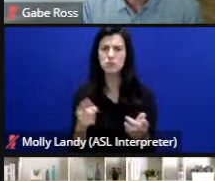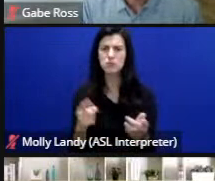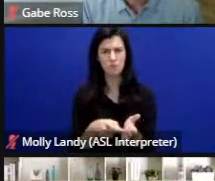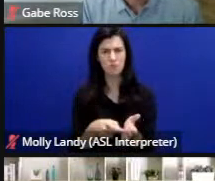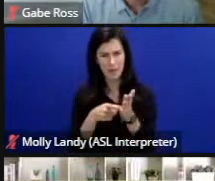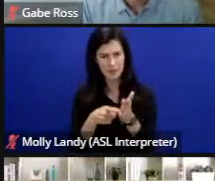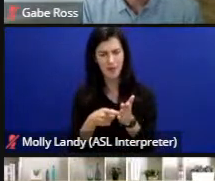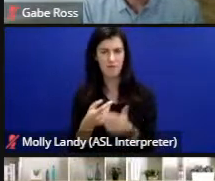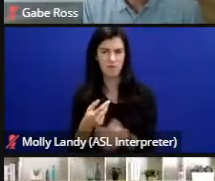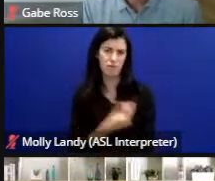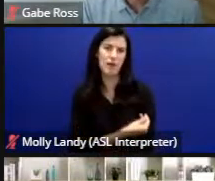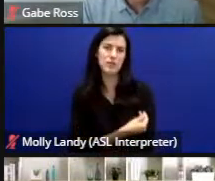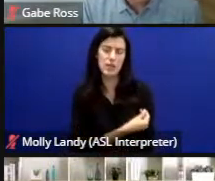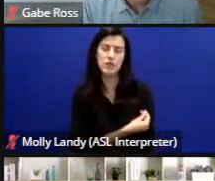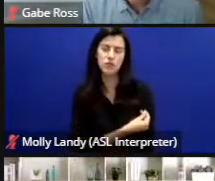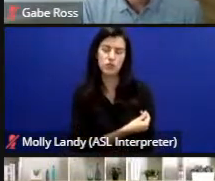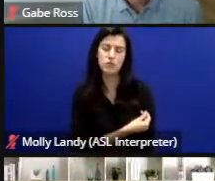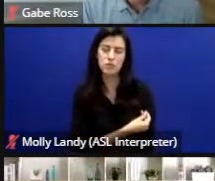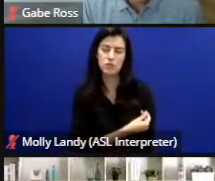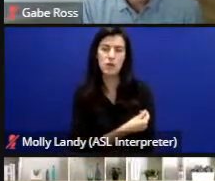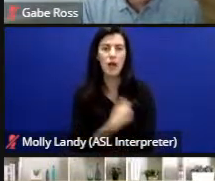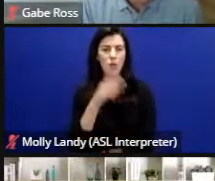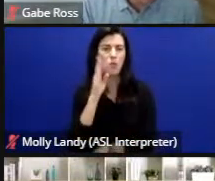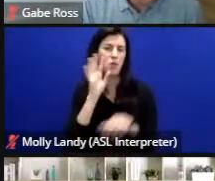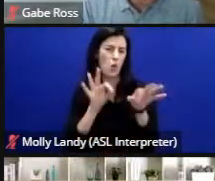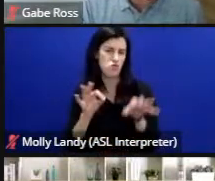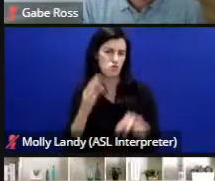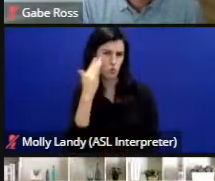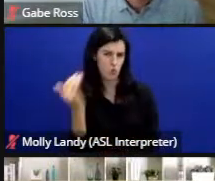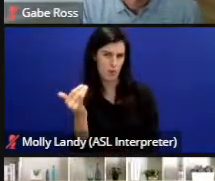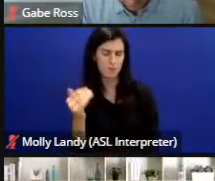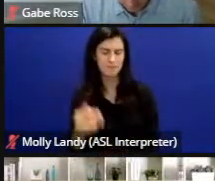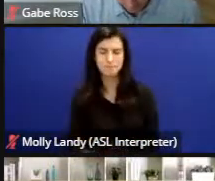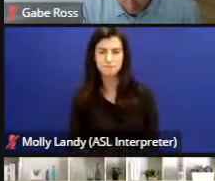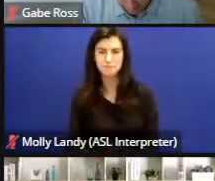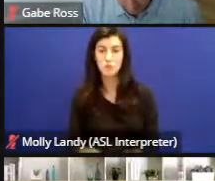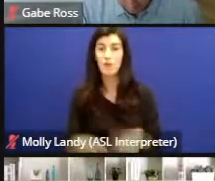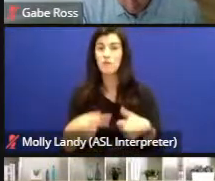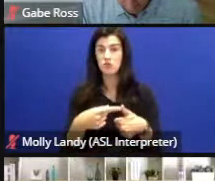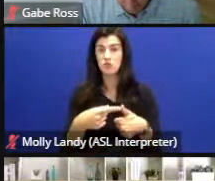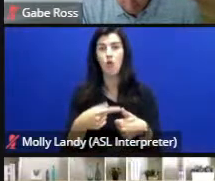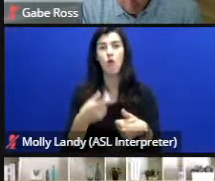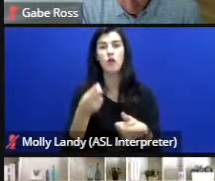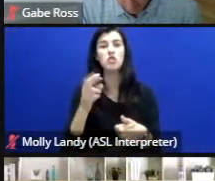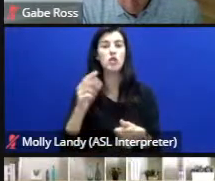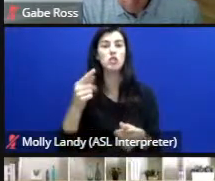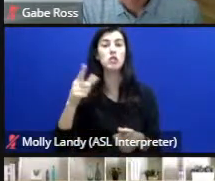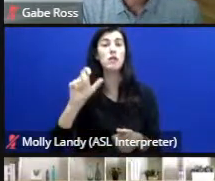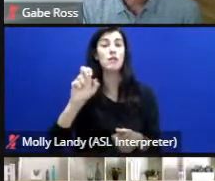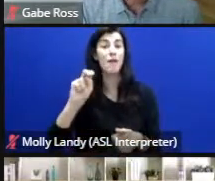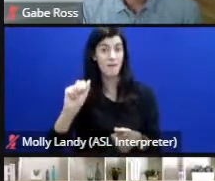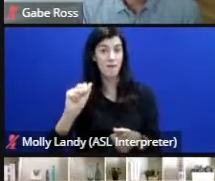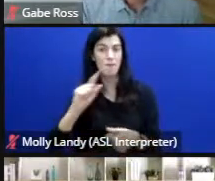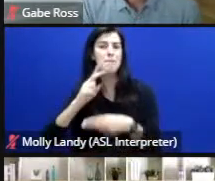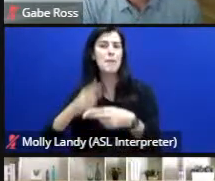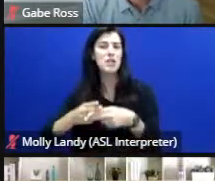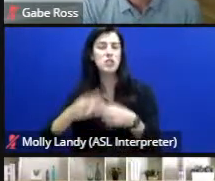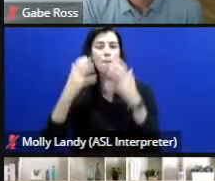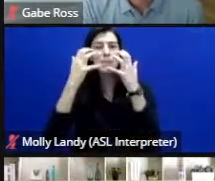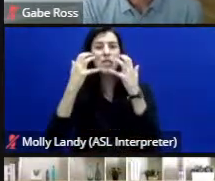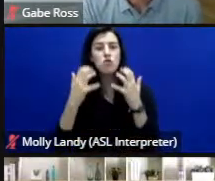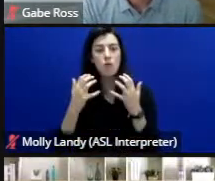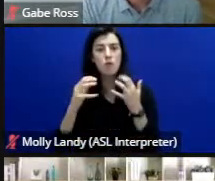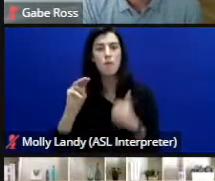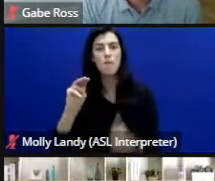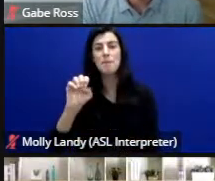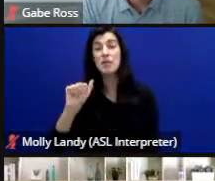this vaccination, and I'm going to go through why. First of all, Dr. Glenna brought up about measles. In the 1920s, this is from